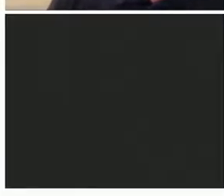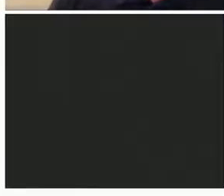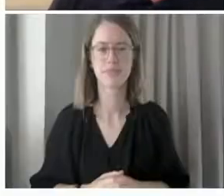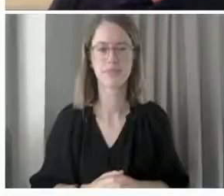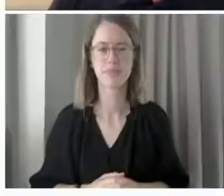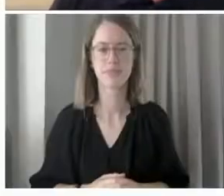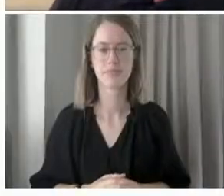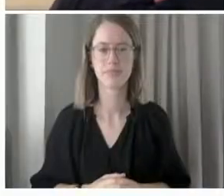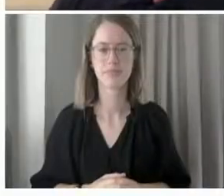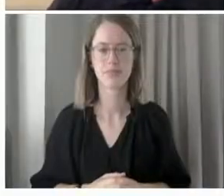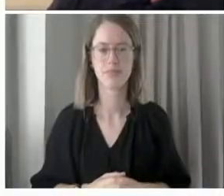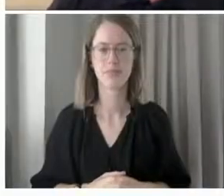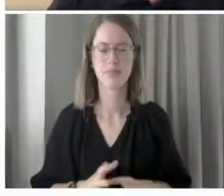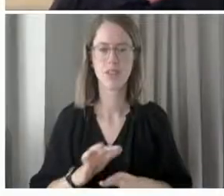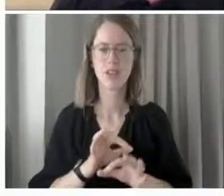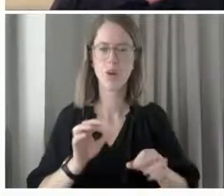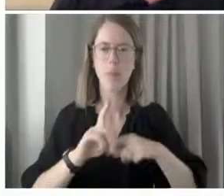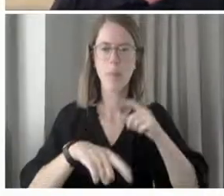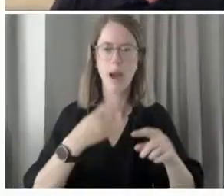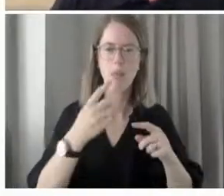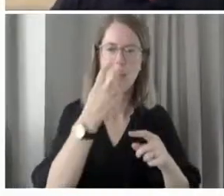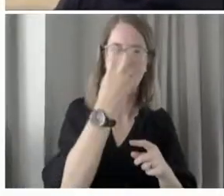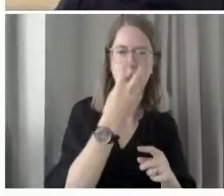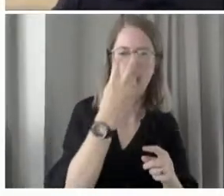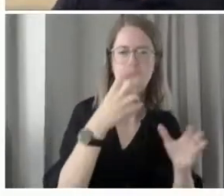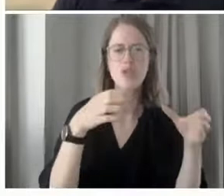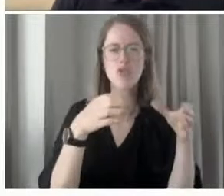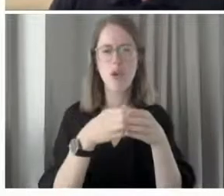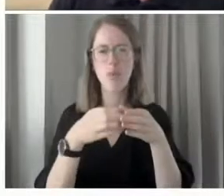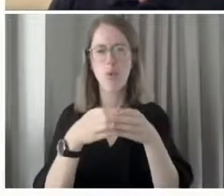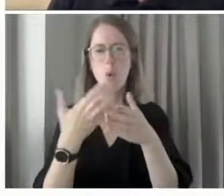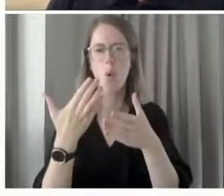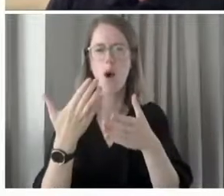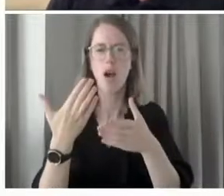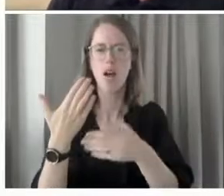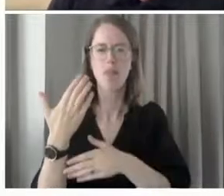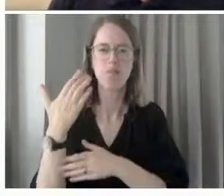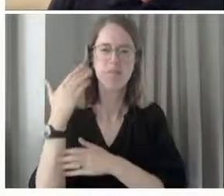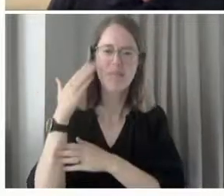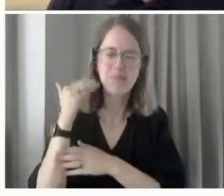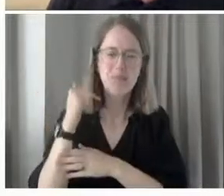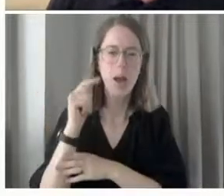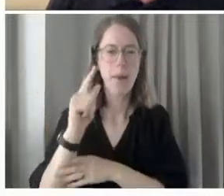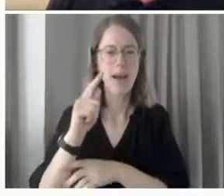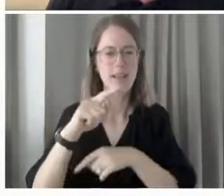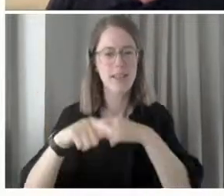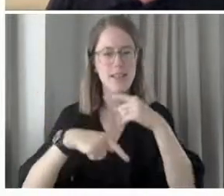Rather than being a demographic thing, looking at people's age groups, it's a psychographic tool. That means